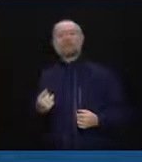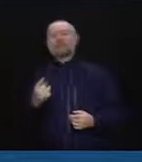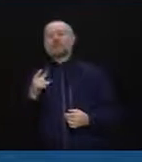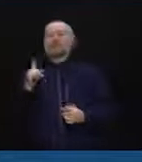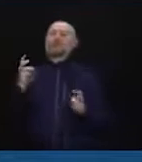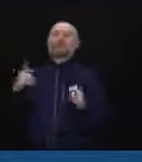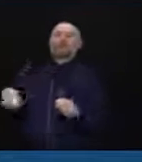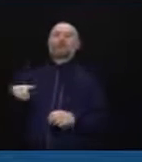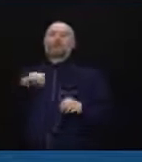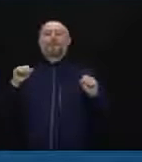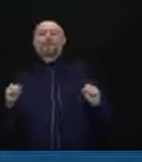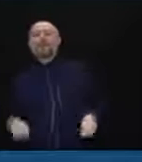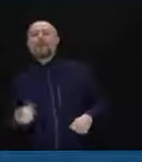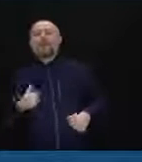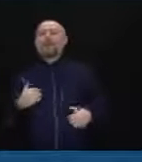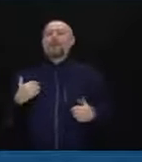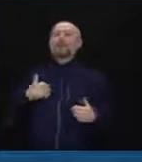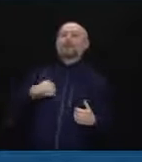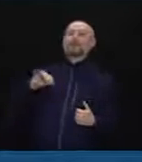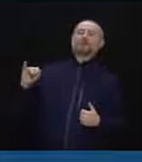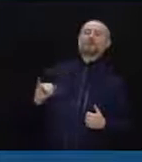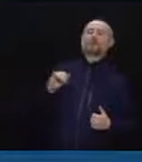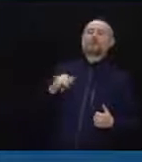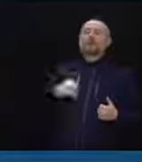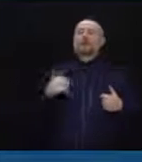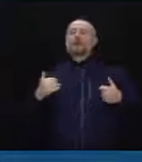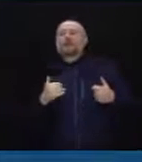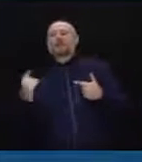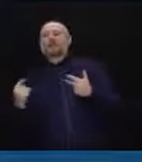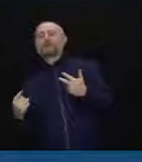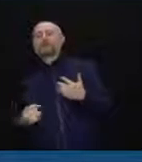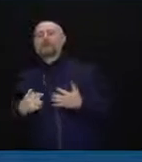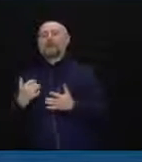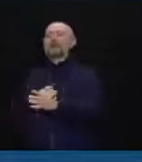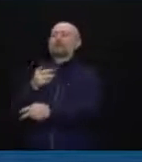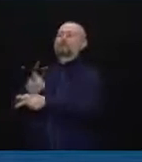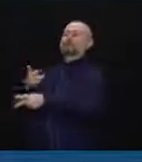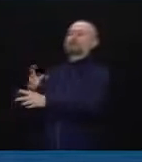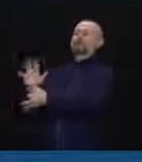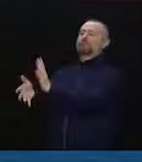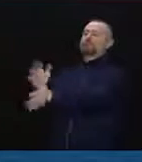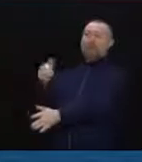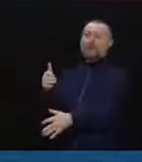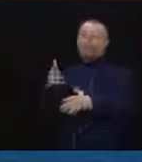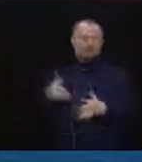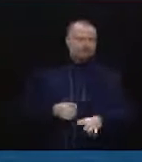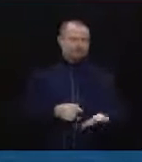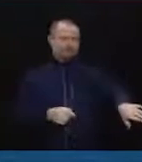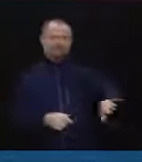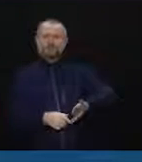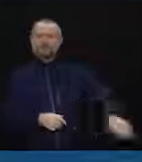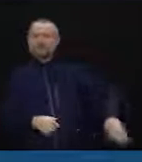looking into, Governor, and I thank you and look forward to sharing more information in the future.